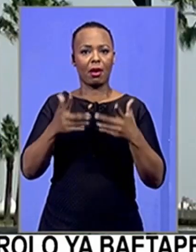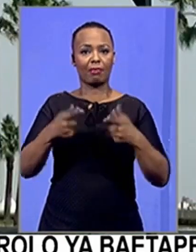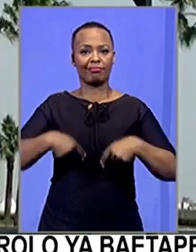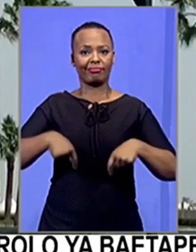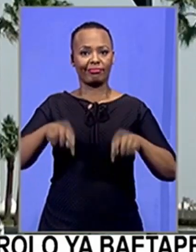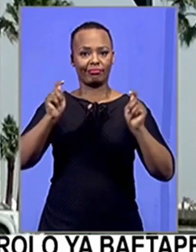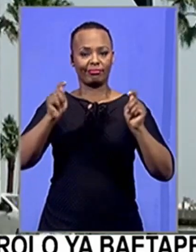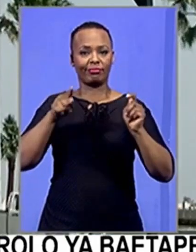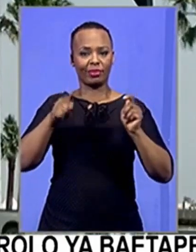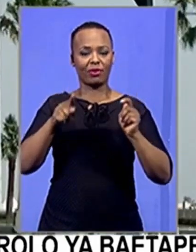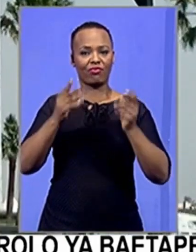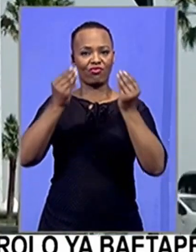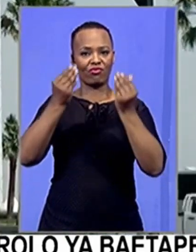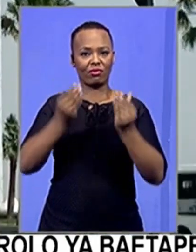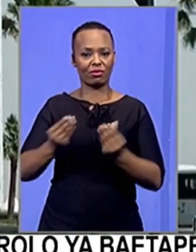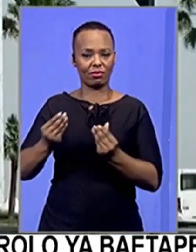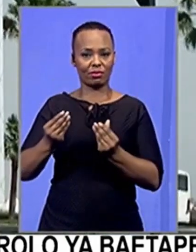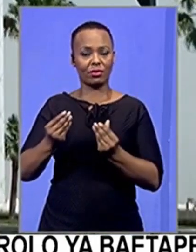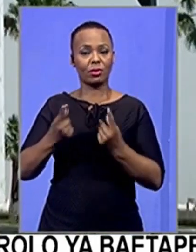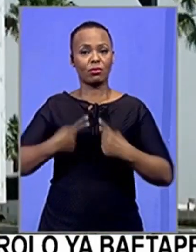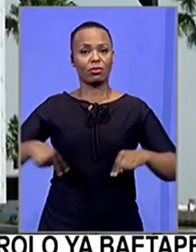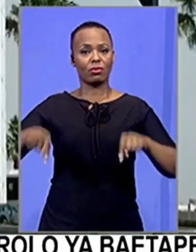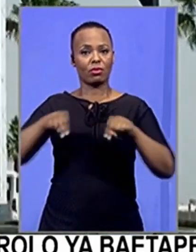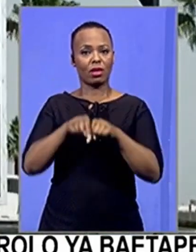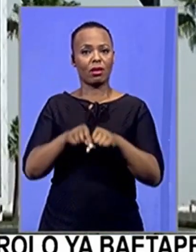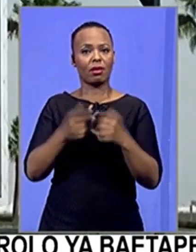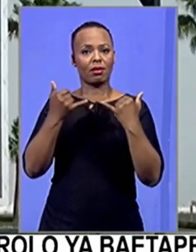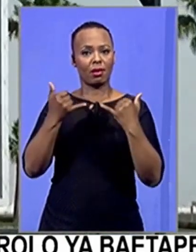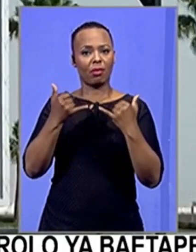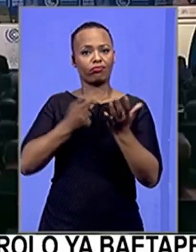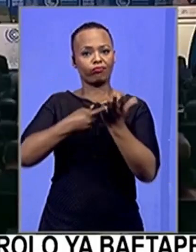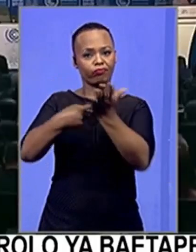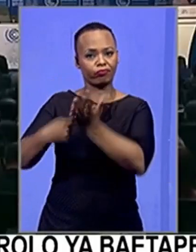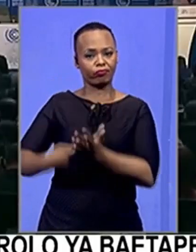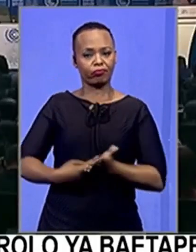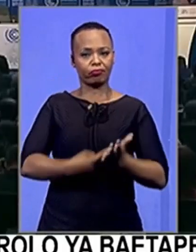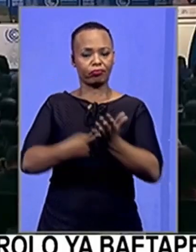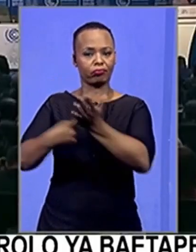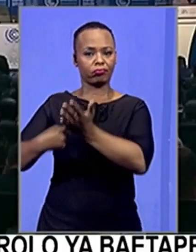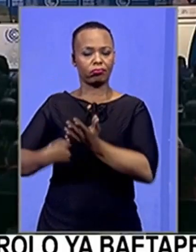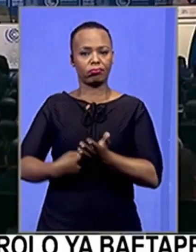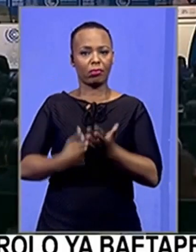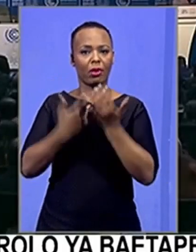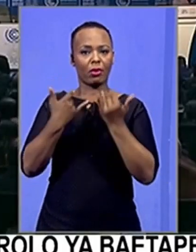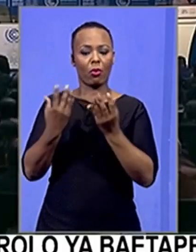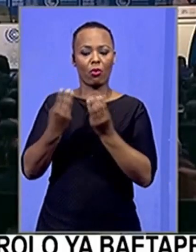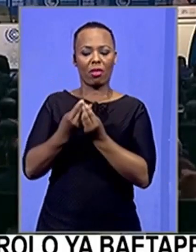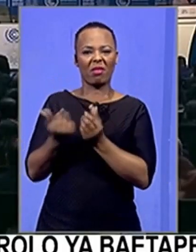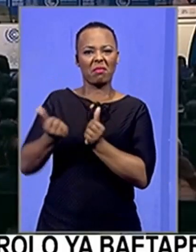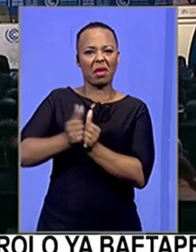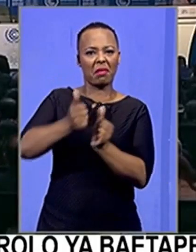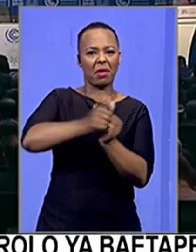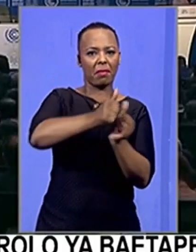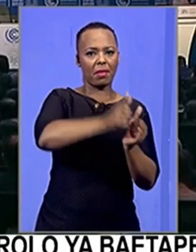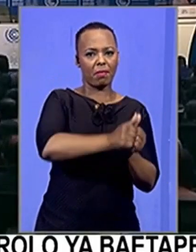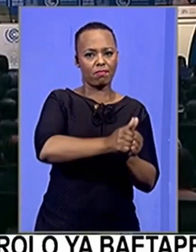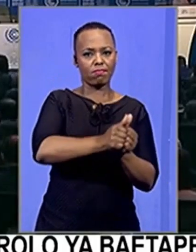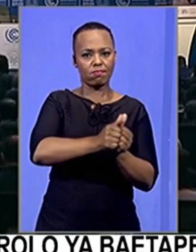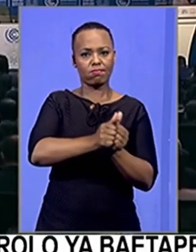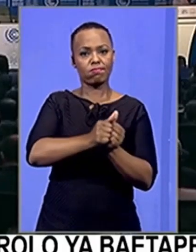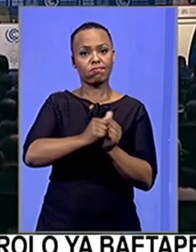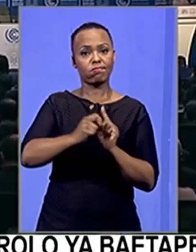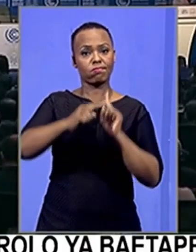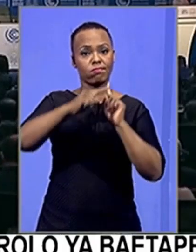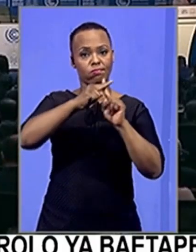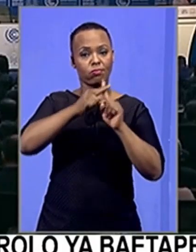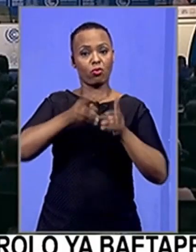that financing. And so we are going to be having discussions with our partners in this regard in a very positive